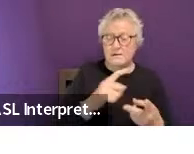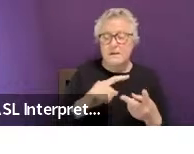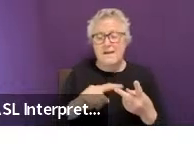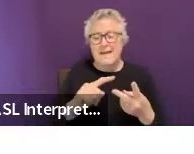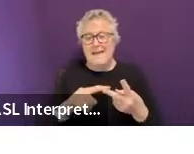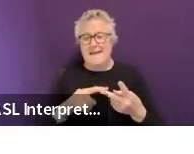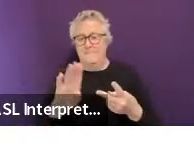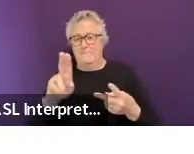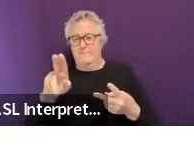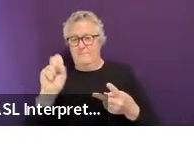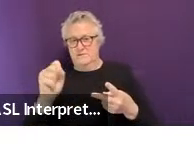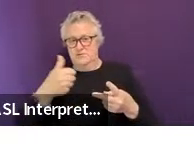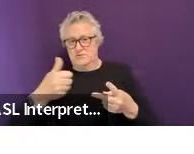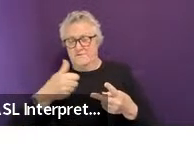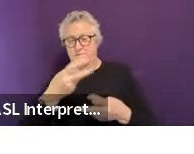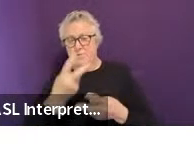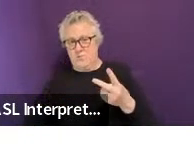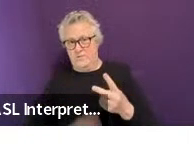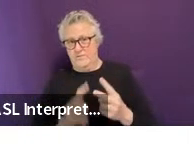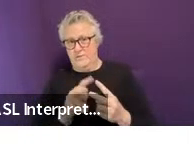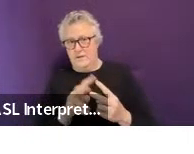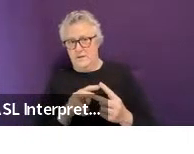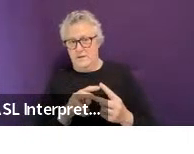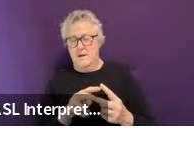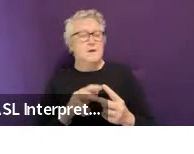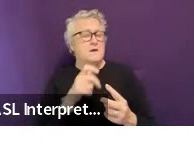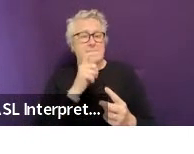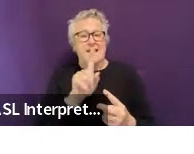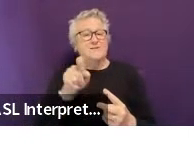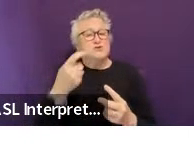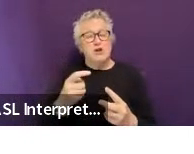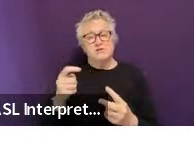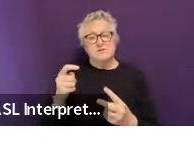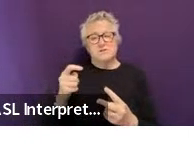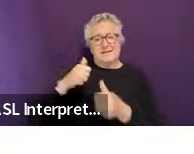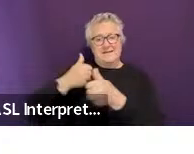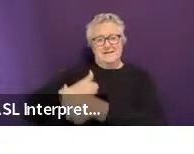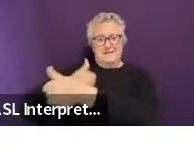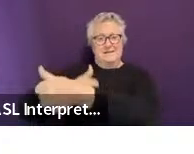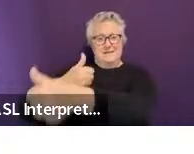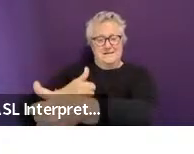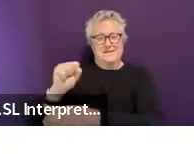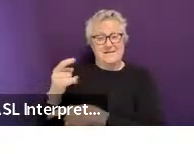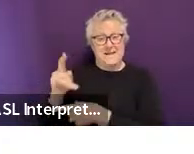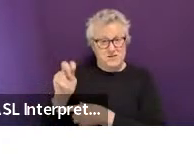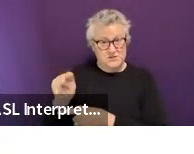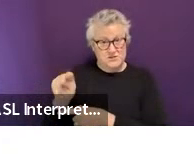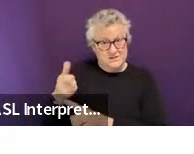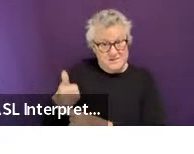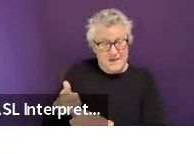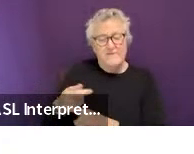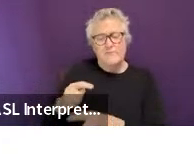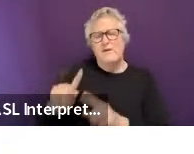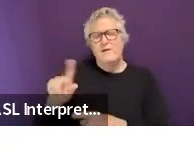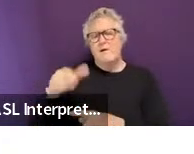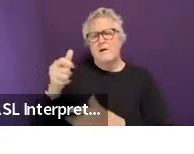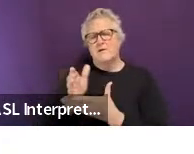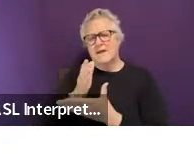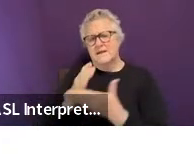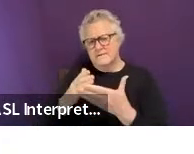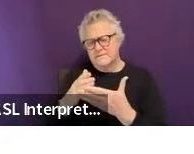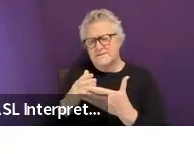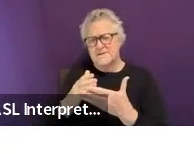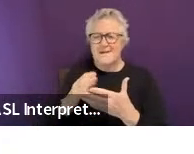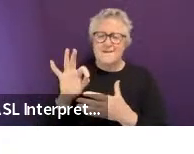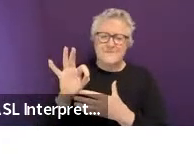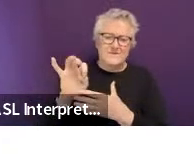bus rapid transit system, not just the stations and the system itself, but other elements such as operations and maintenance